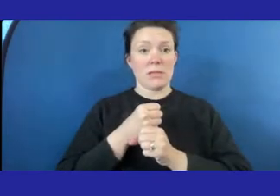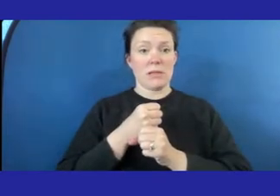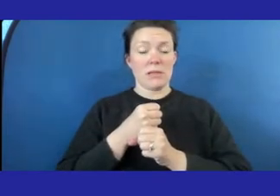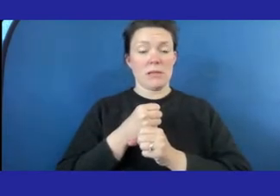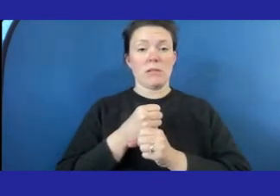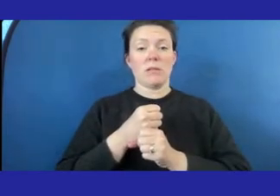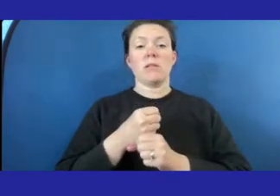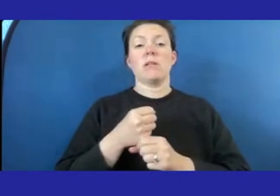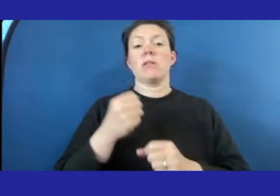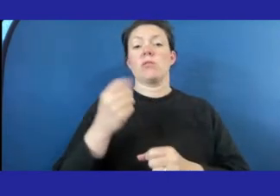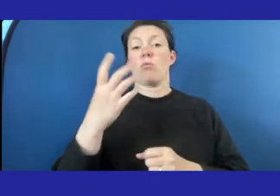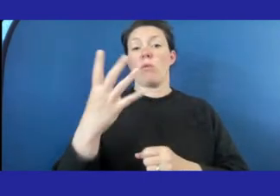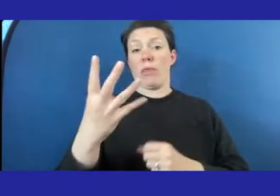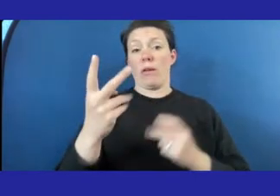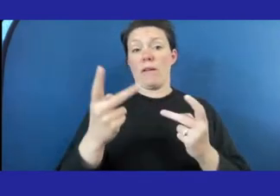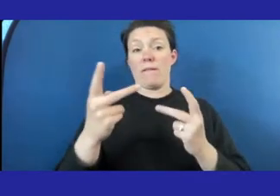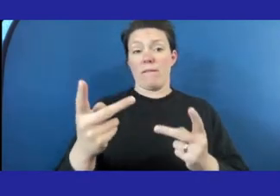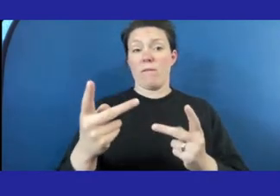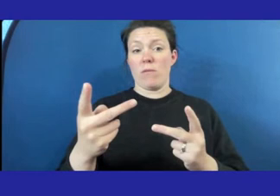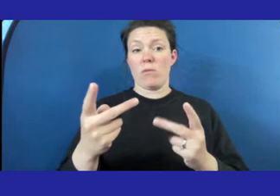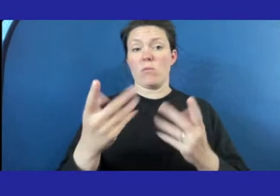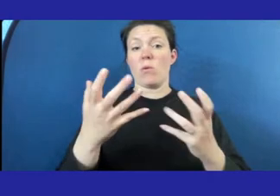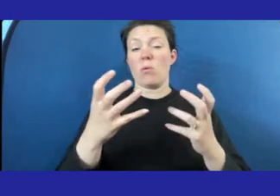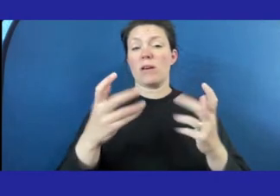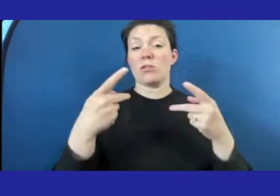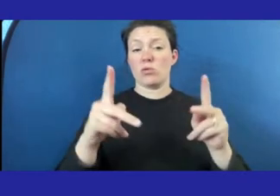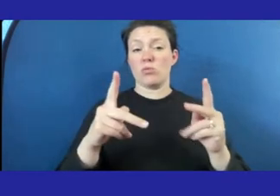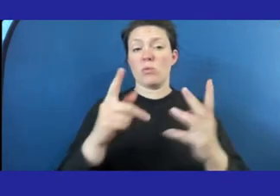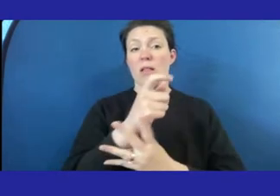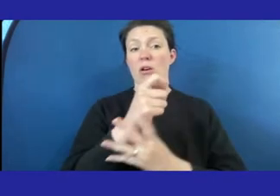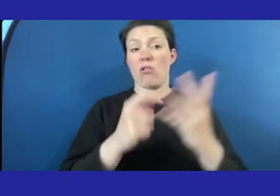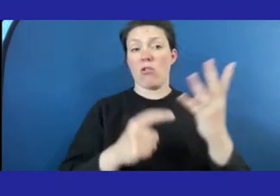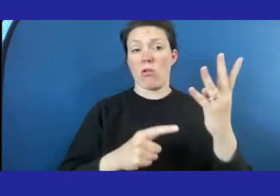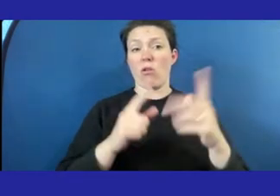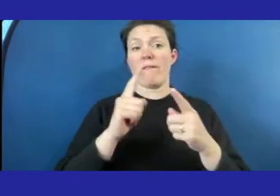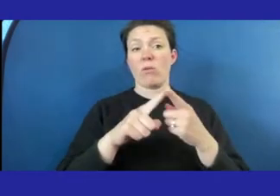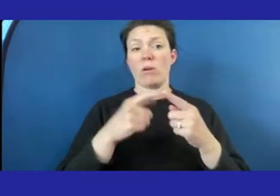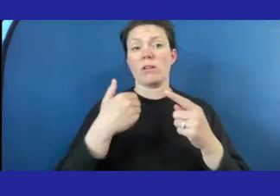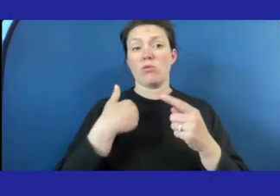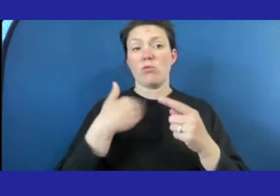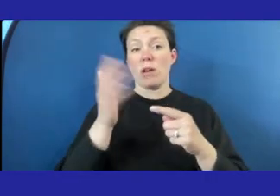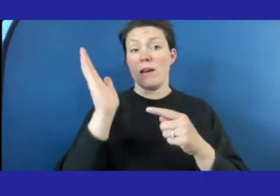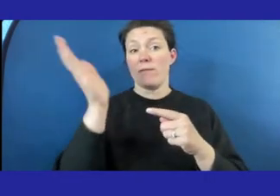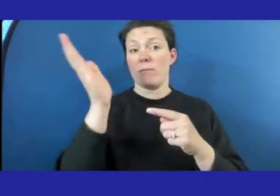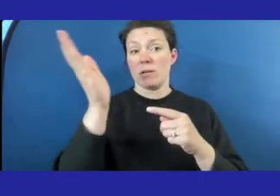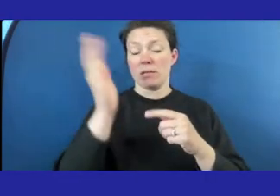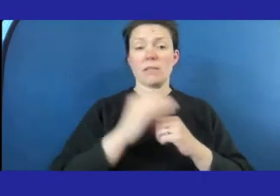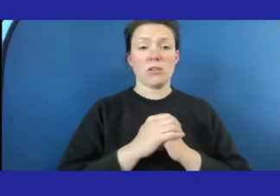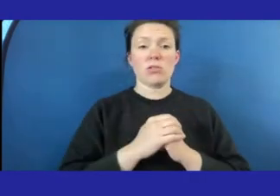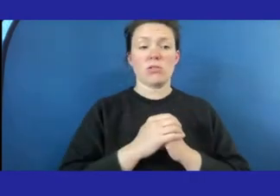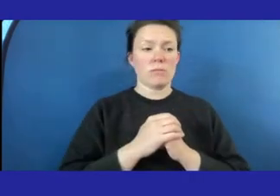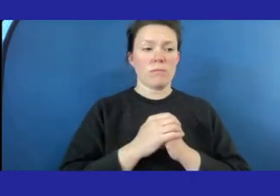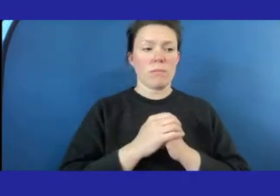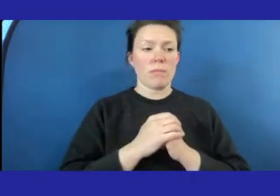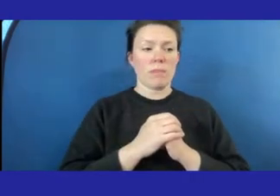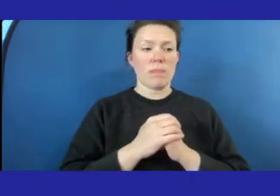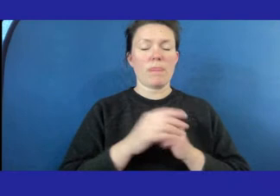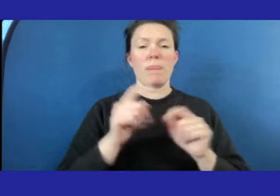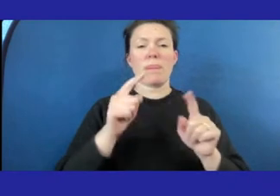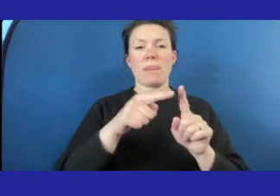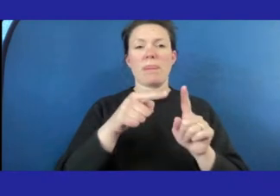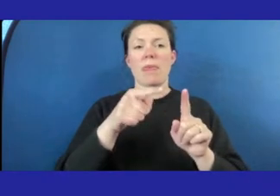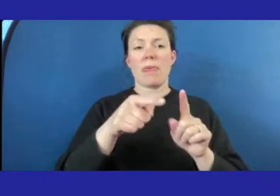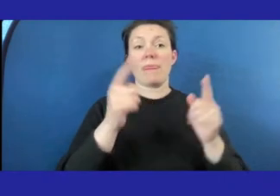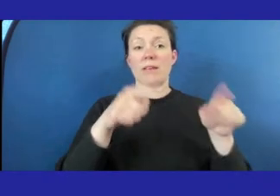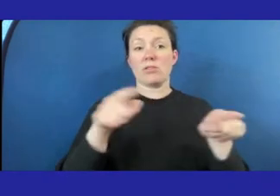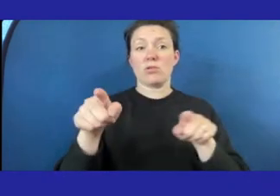received only 4 proposals, the thought was to allow all 4 to have a presentation. And of course, this